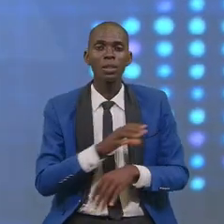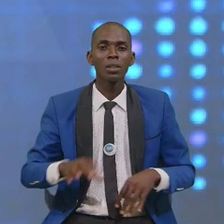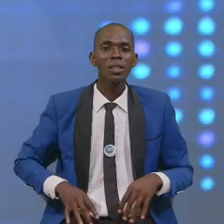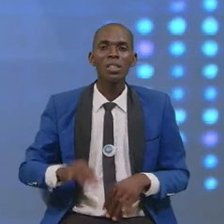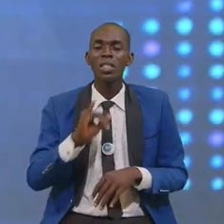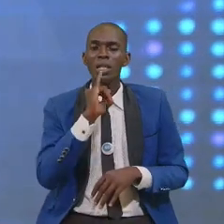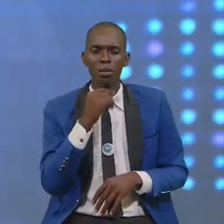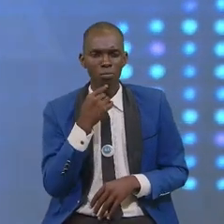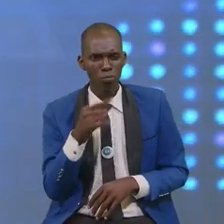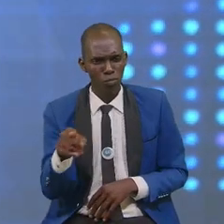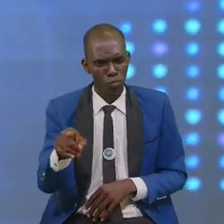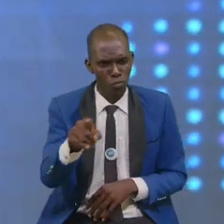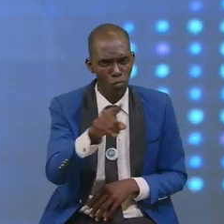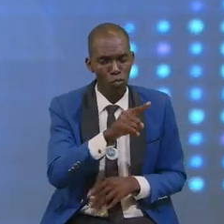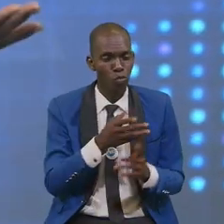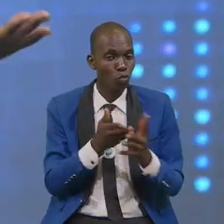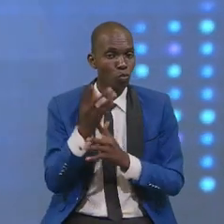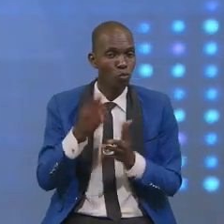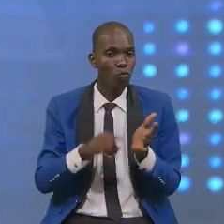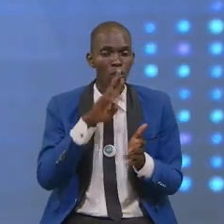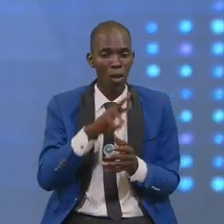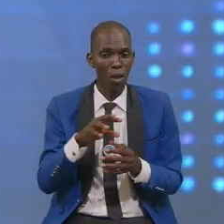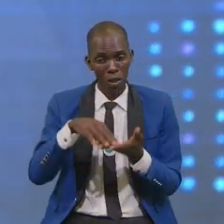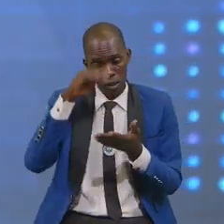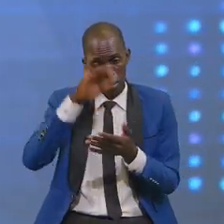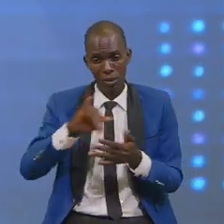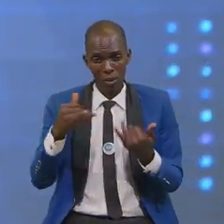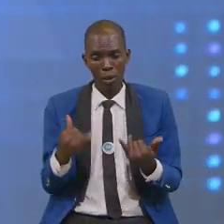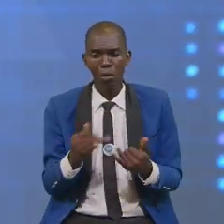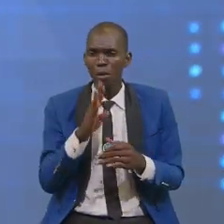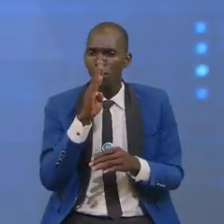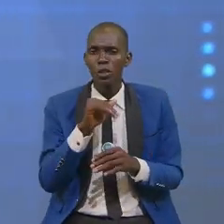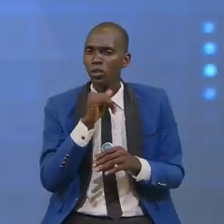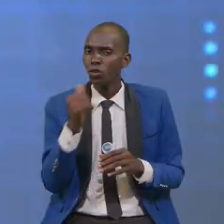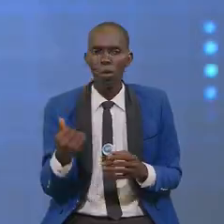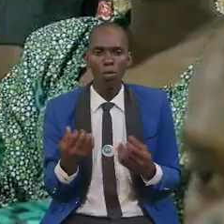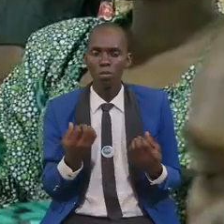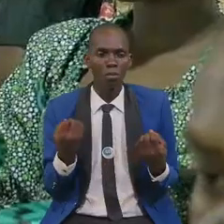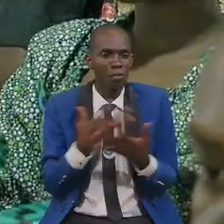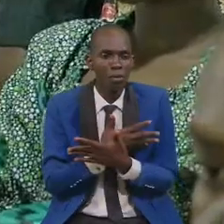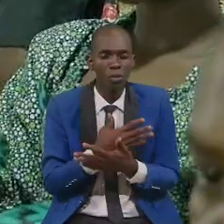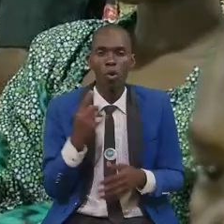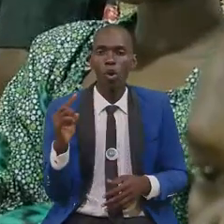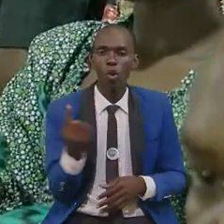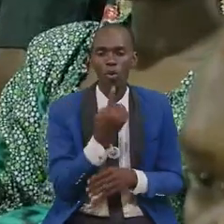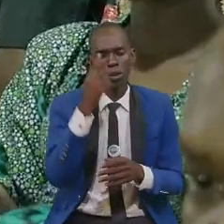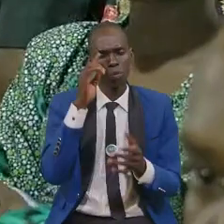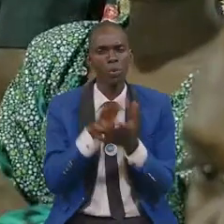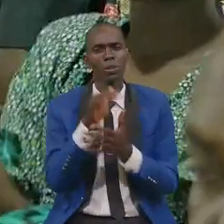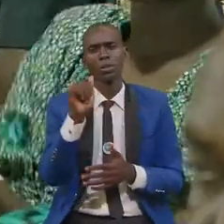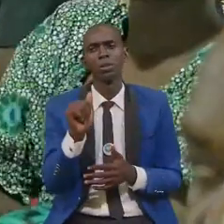you, through what you are hearing, be not afraid, only believe.